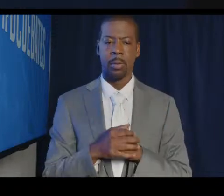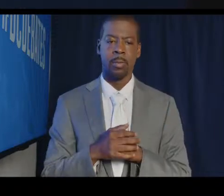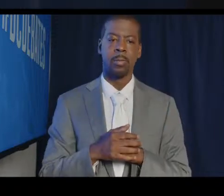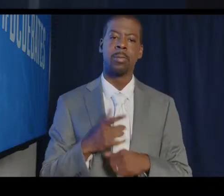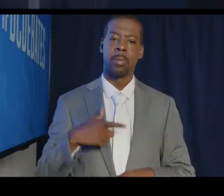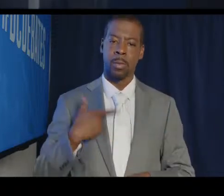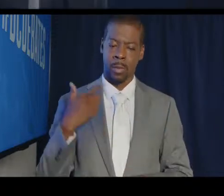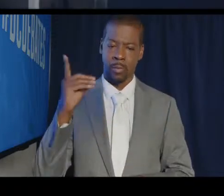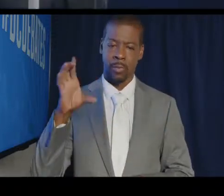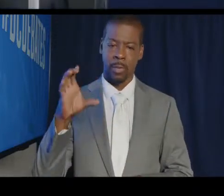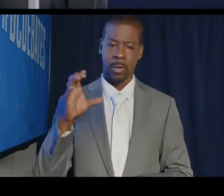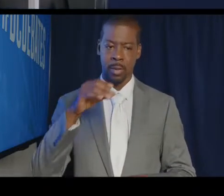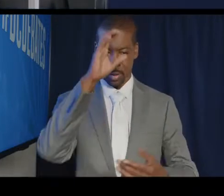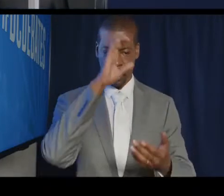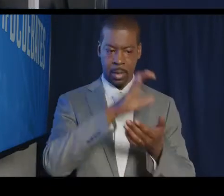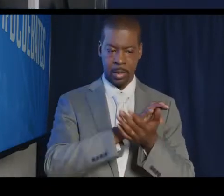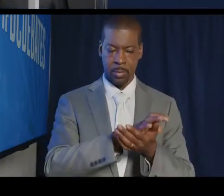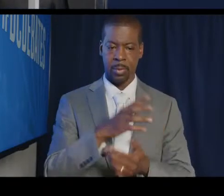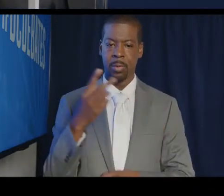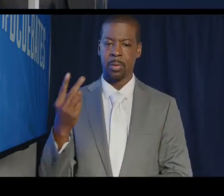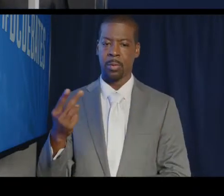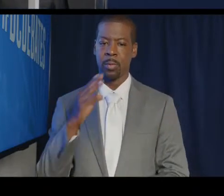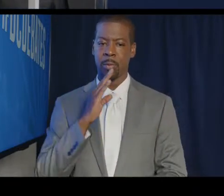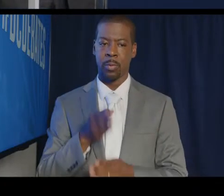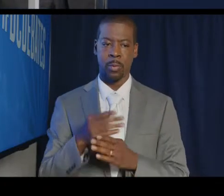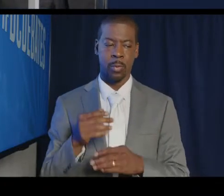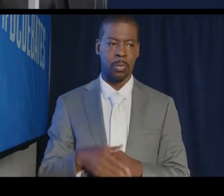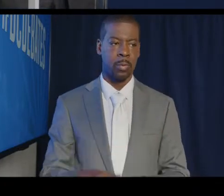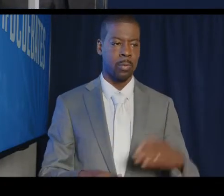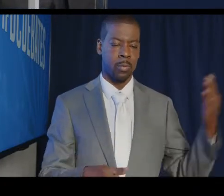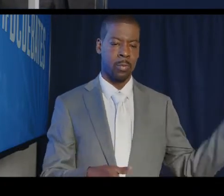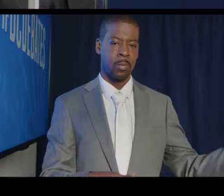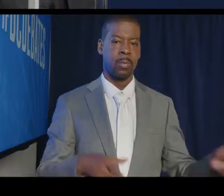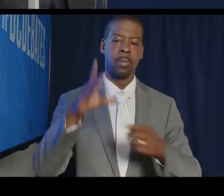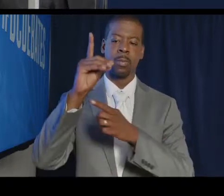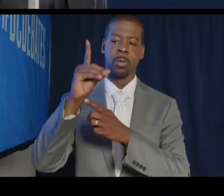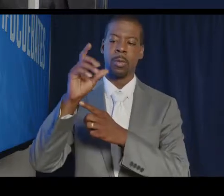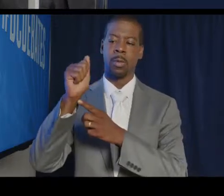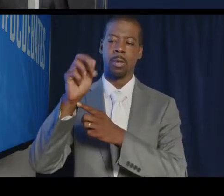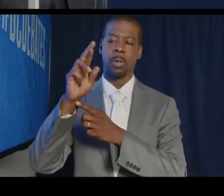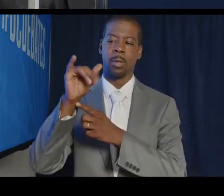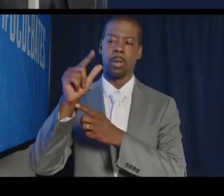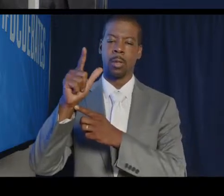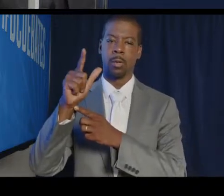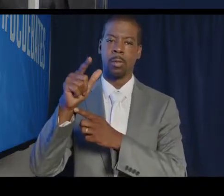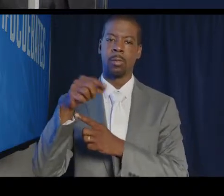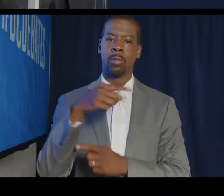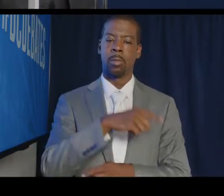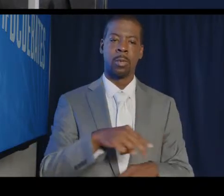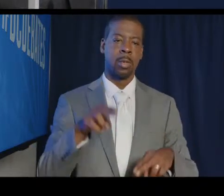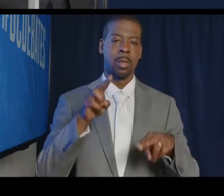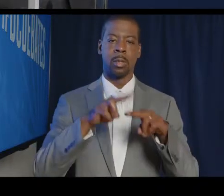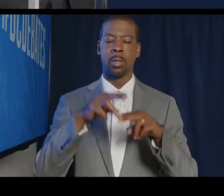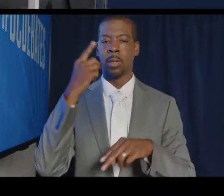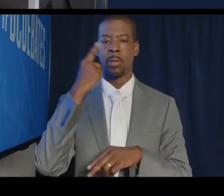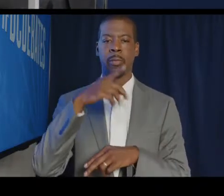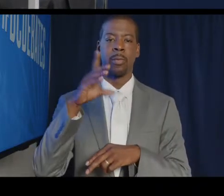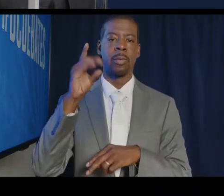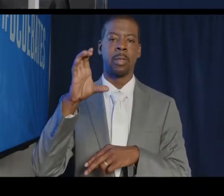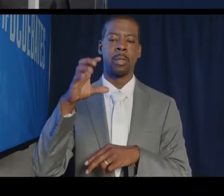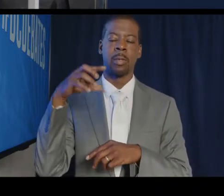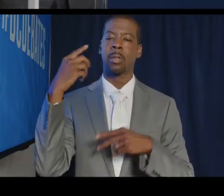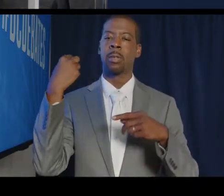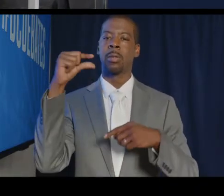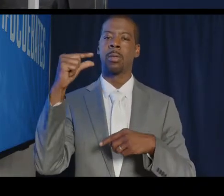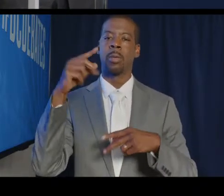daughters. And lastly, we have Darryl Moch. Darryl currently serves as chair of the DC Statehood Green Party in Washington, D.C.,